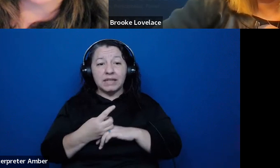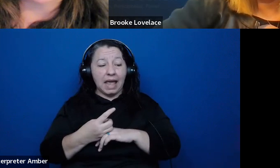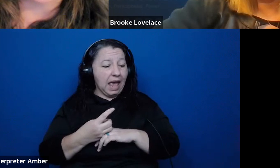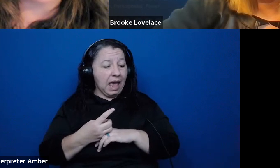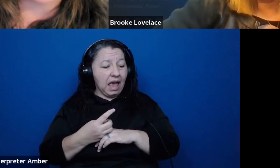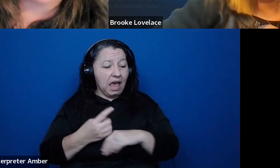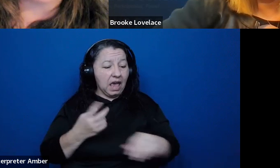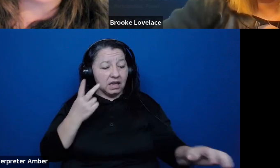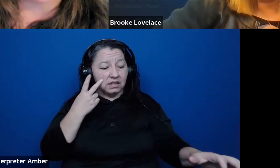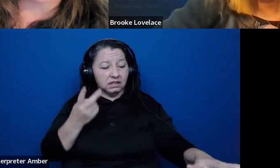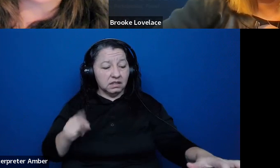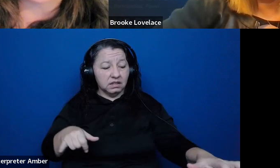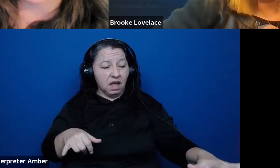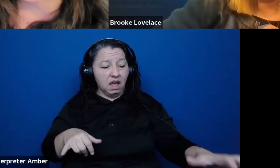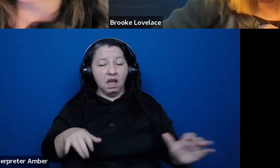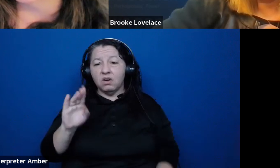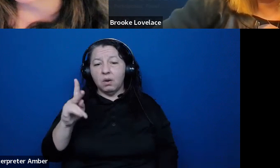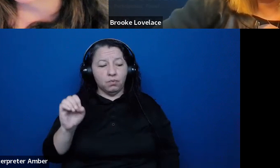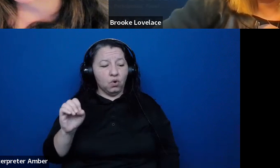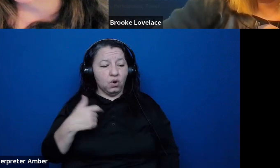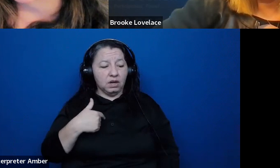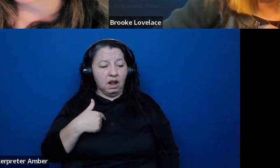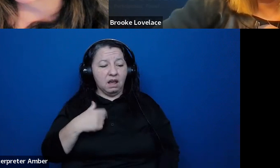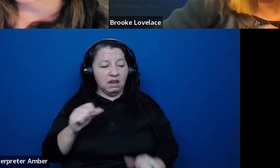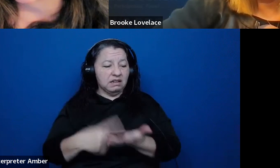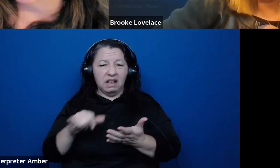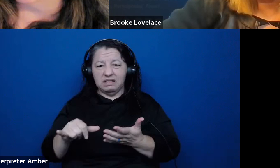Brooke and I can talk about that off in Carlin